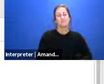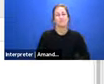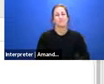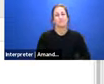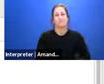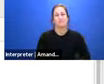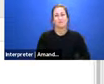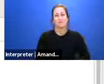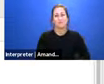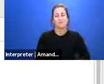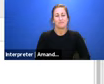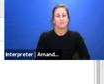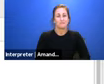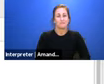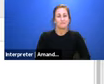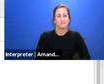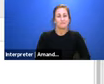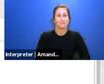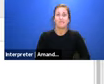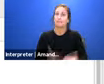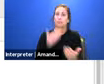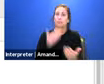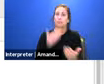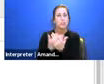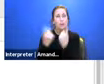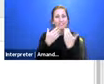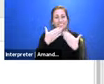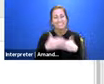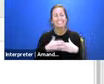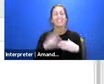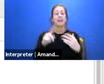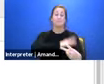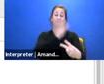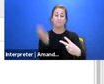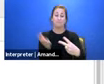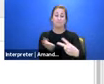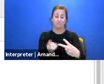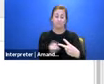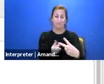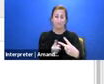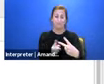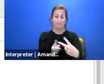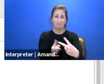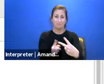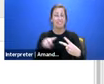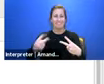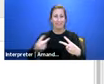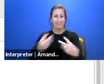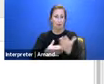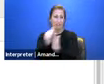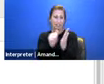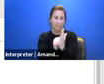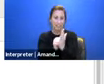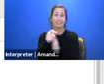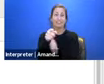Okay, great questions. This brings us to the second part of the agenda. which talks about the survey for the